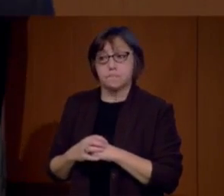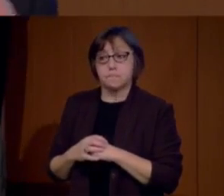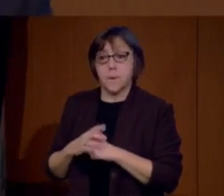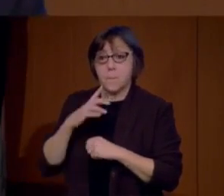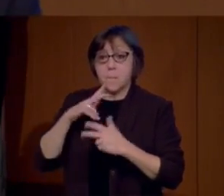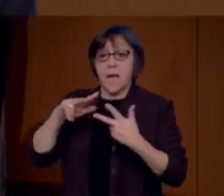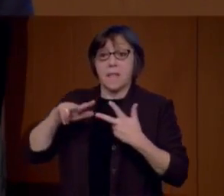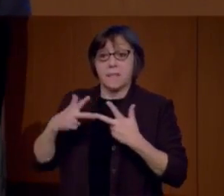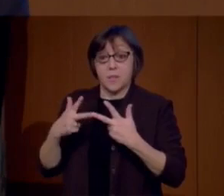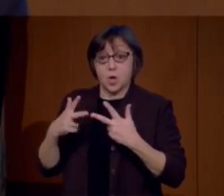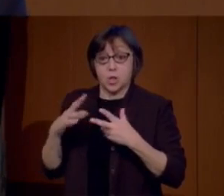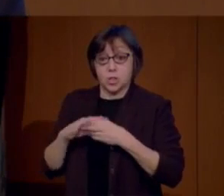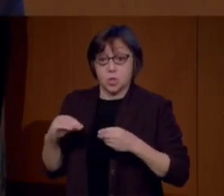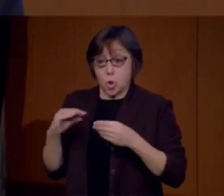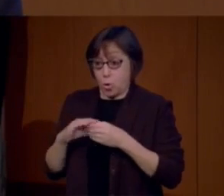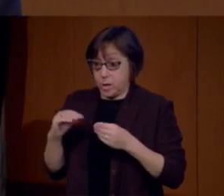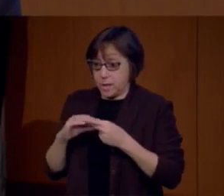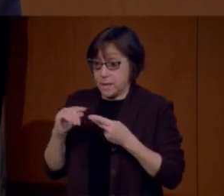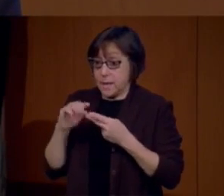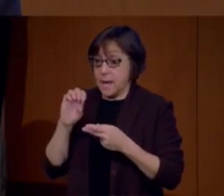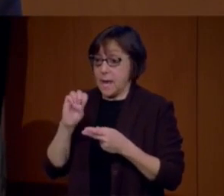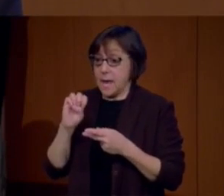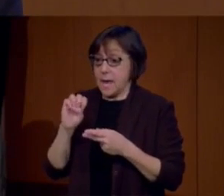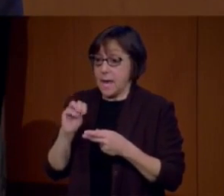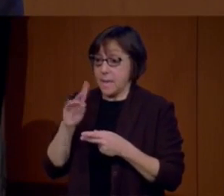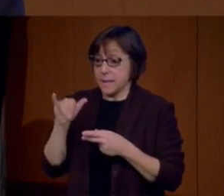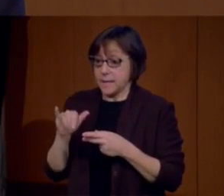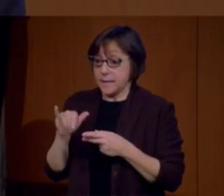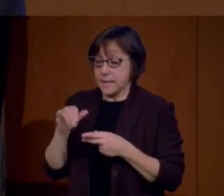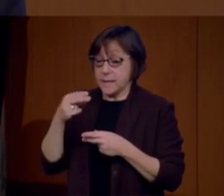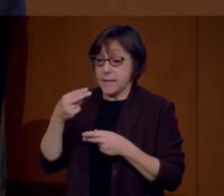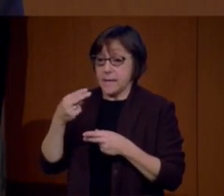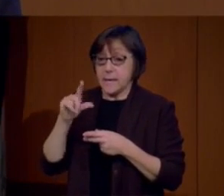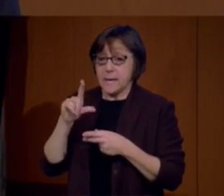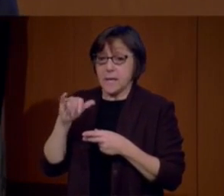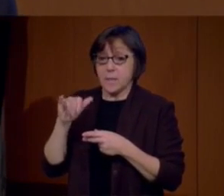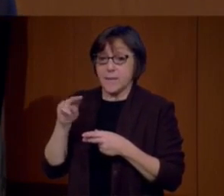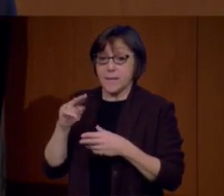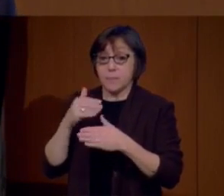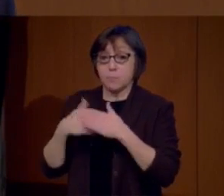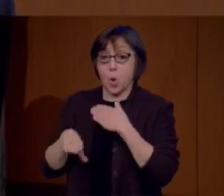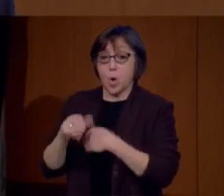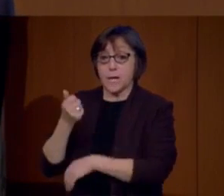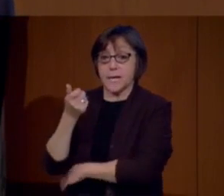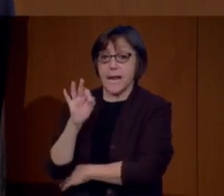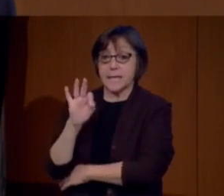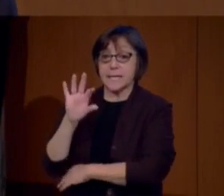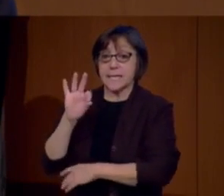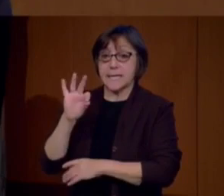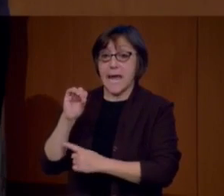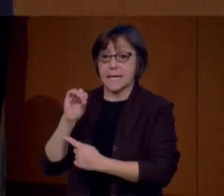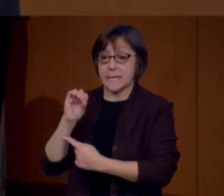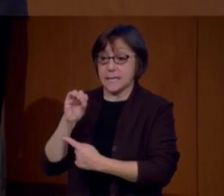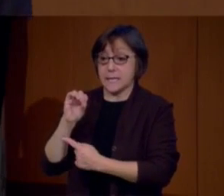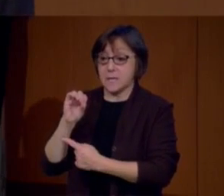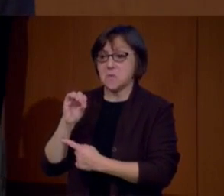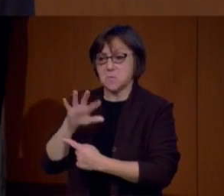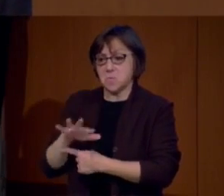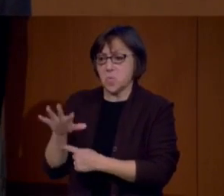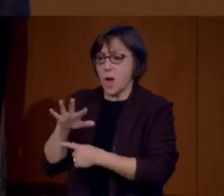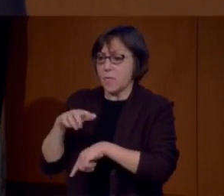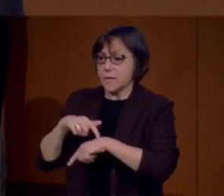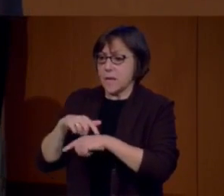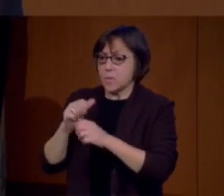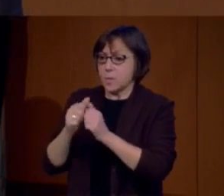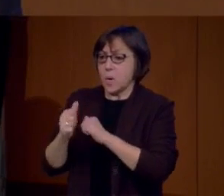My third story is Emily Hillman. Emily was born about 1990, about the time we passed the ADA